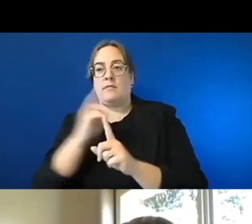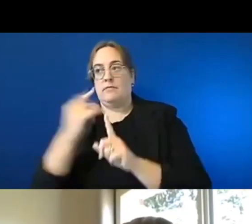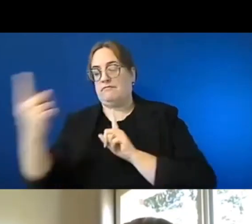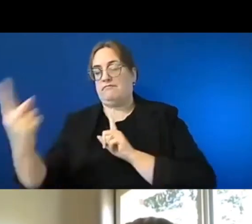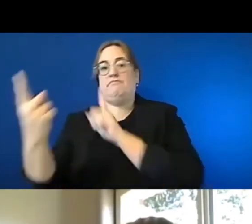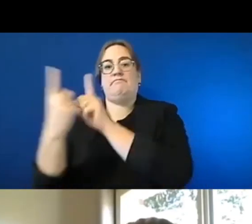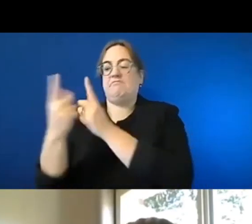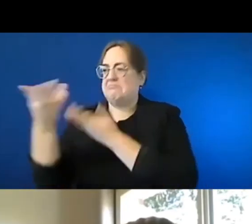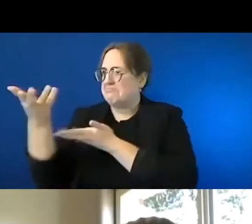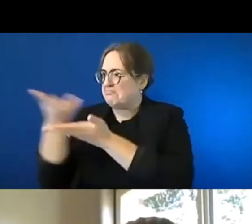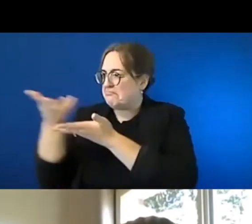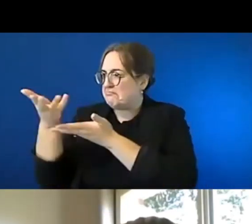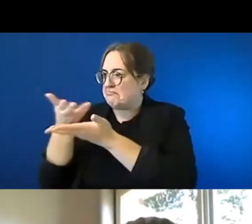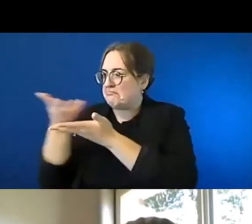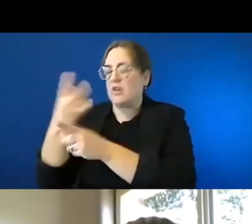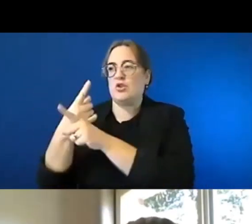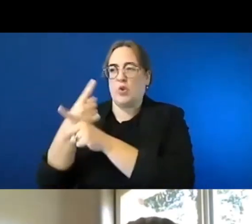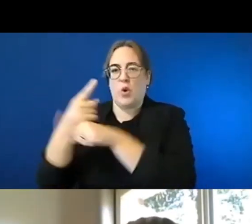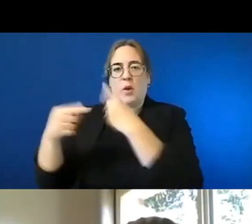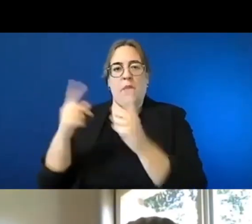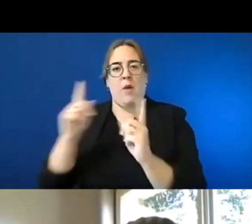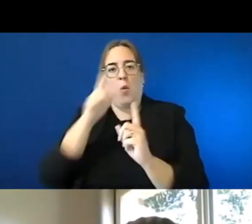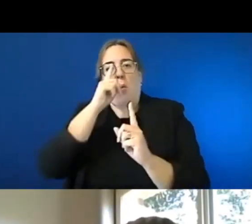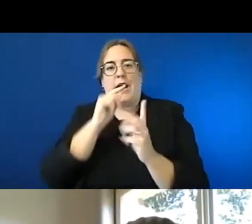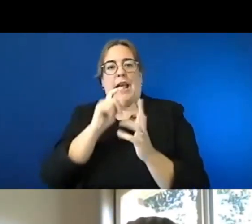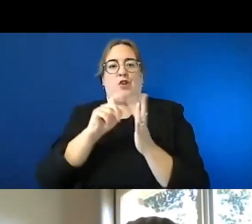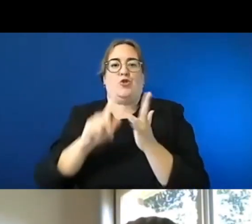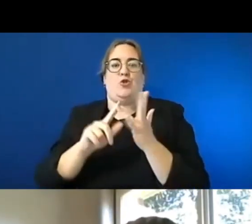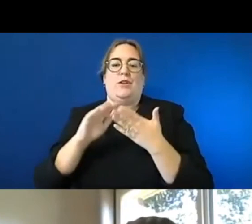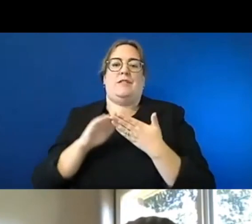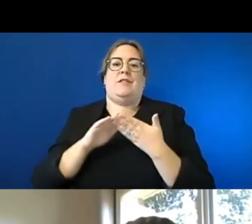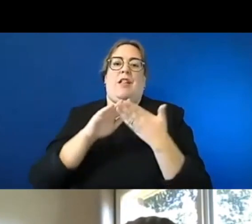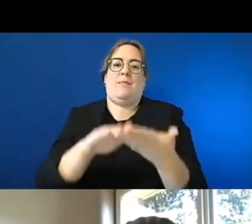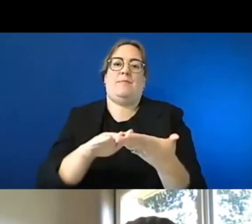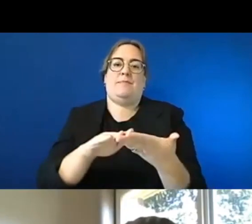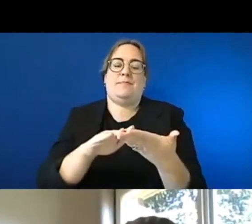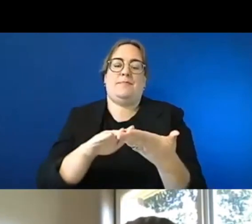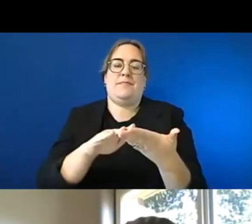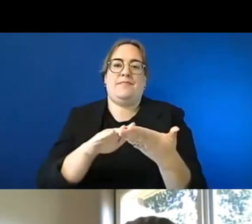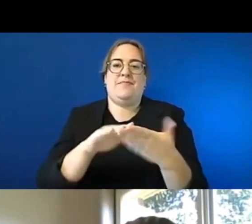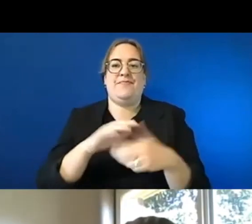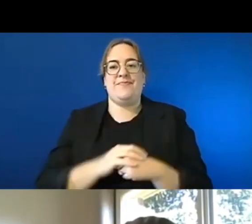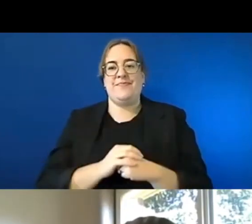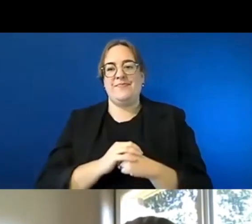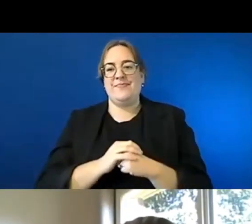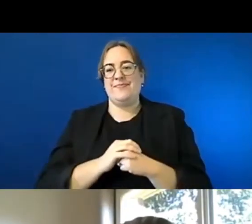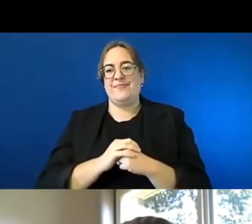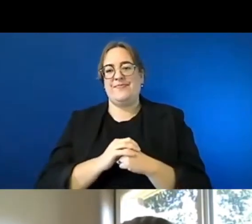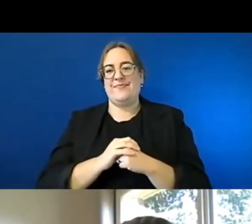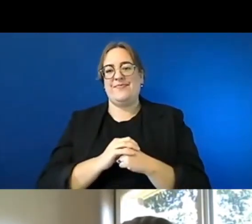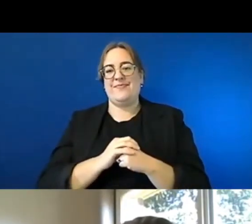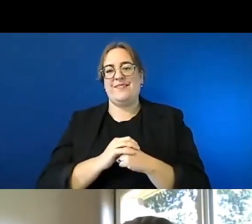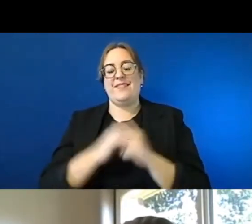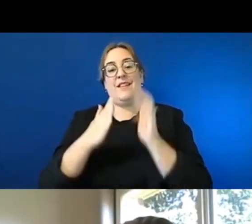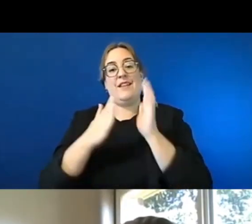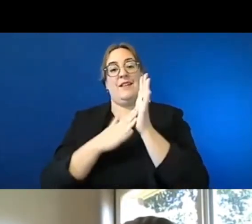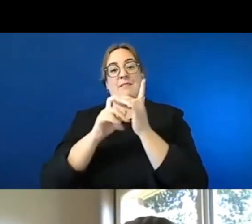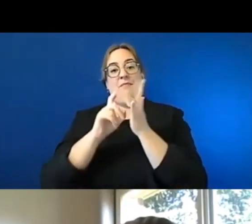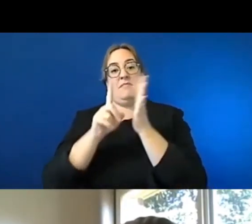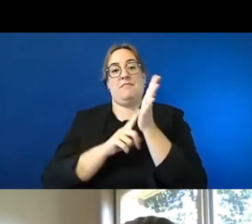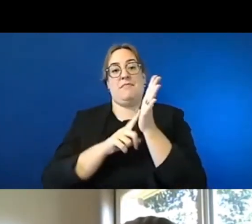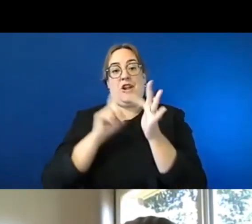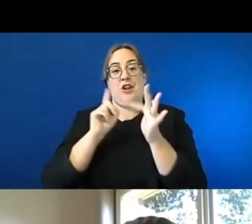get those two to find out. It's probably you to go, Michelle. Oh no, I was just going to say when you're